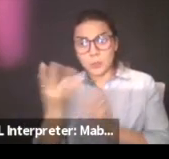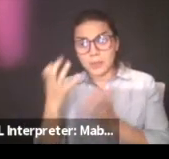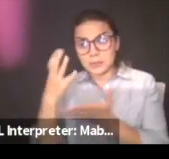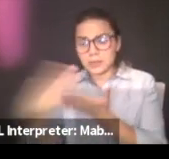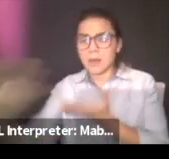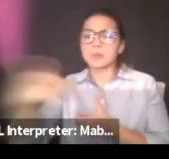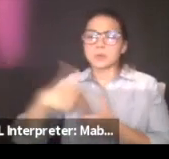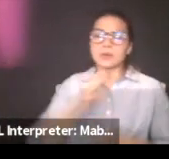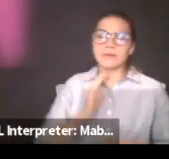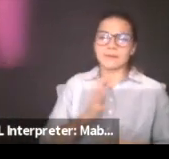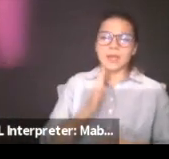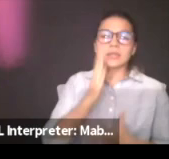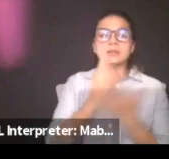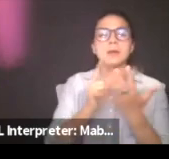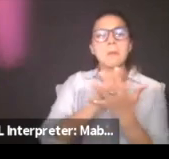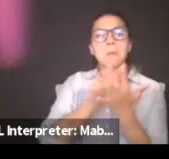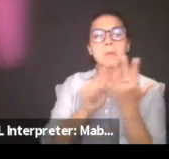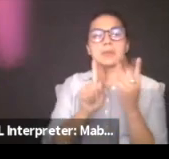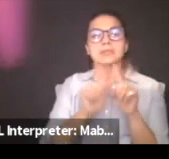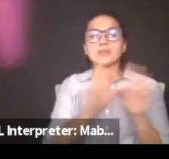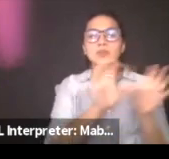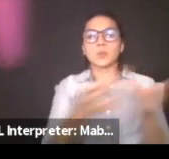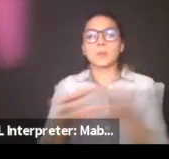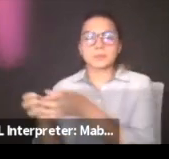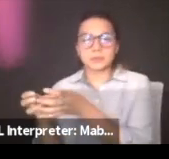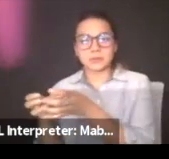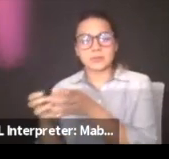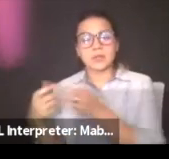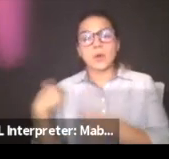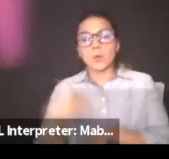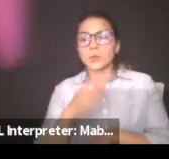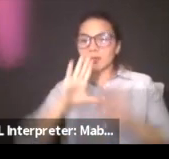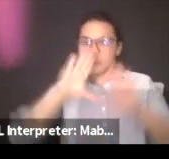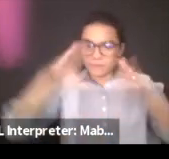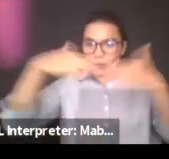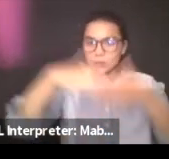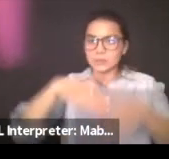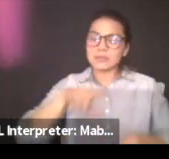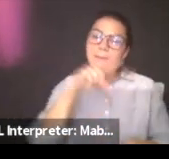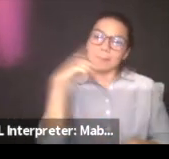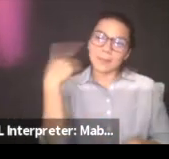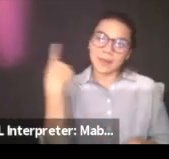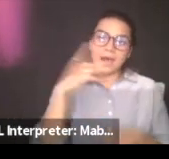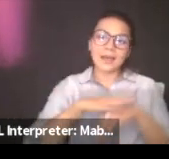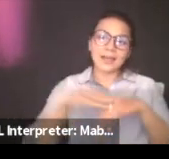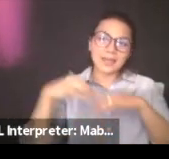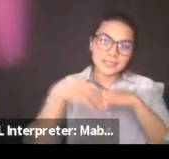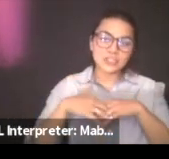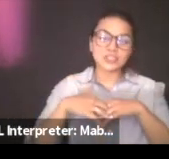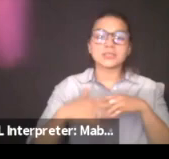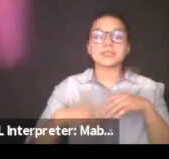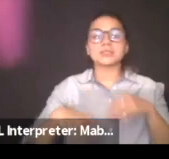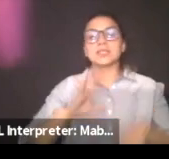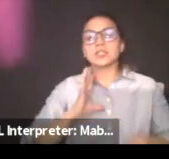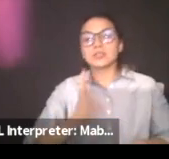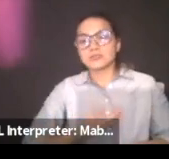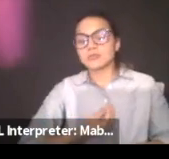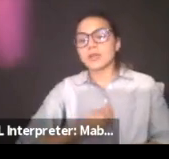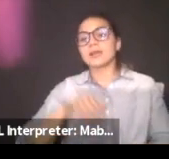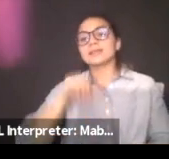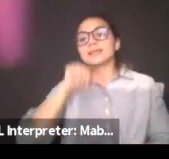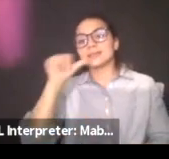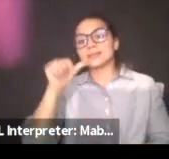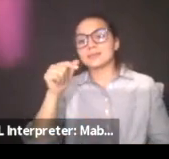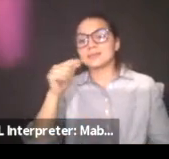our programming, we center Black and Indigenous, transgender, and non-binary and gender non-conforming survivors of child